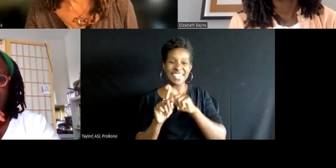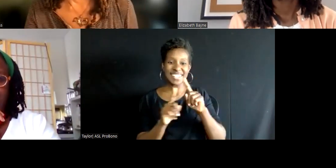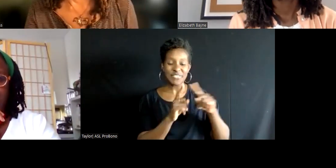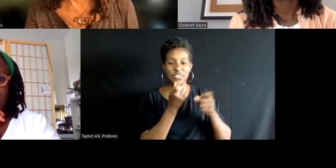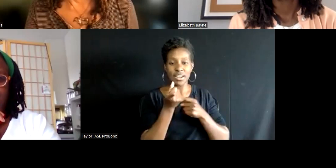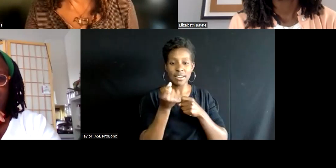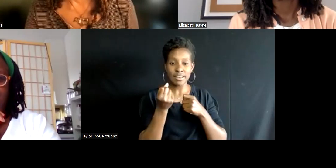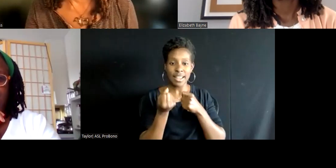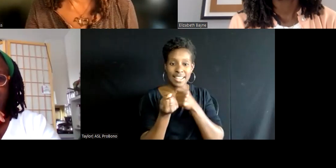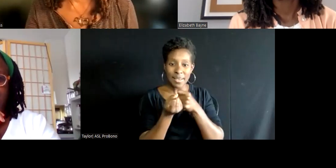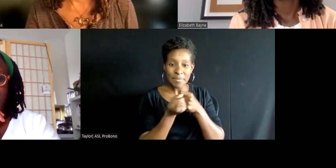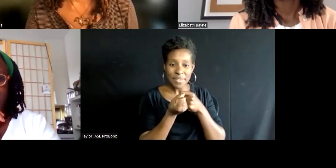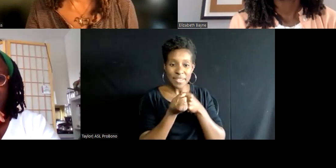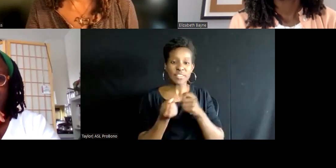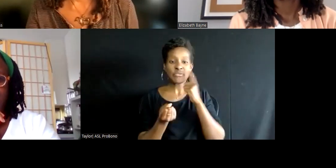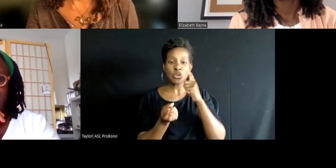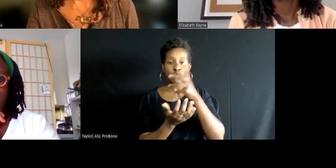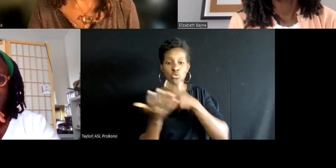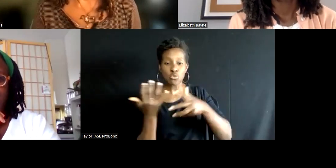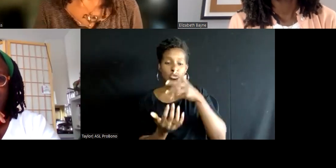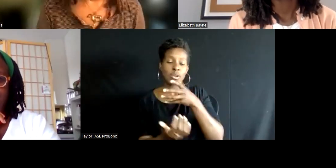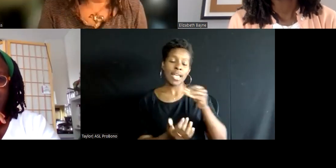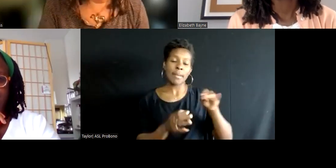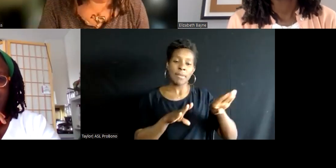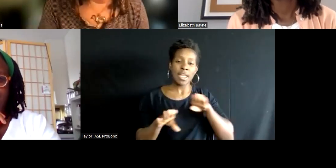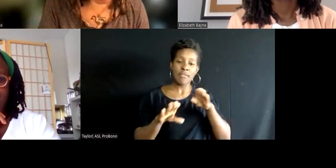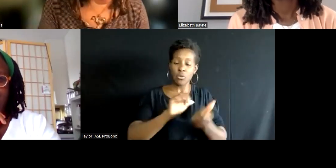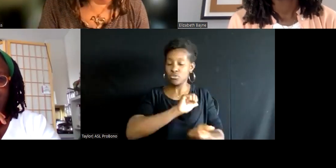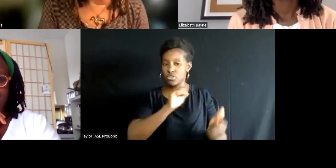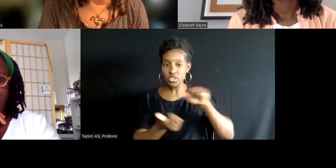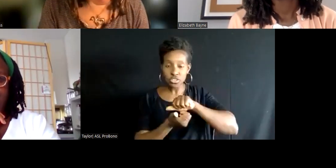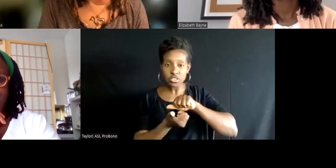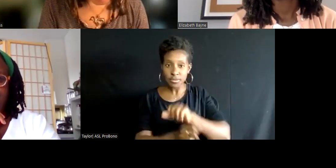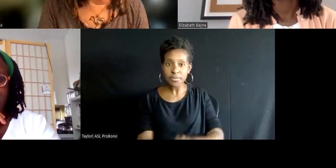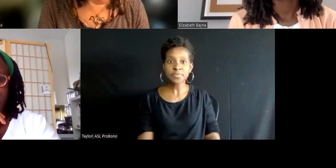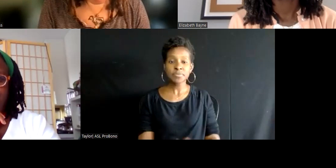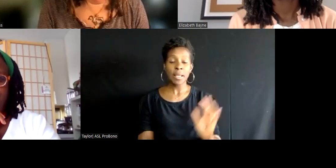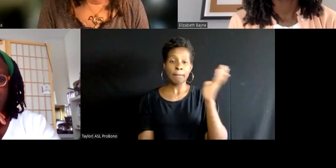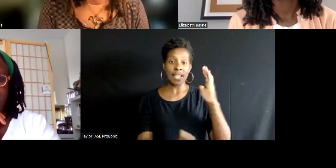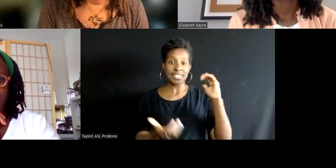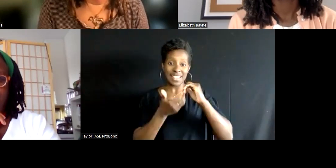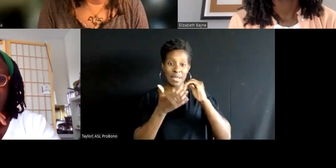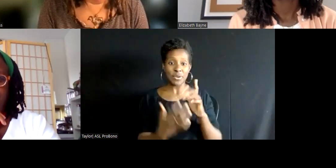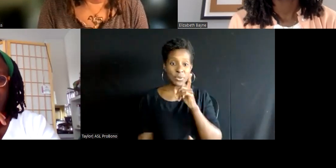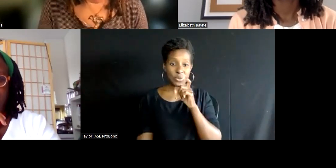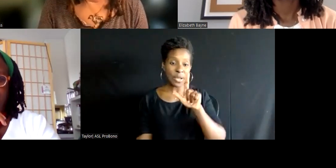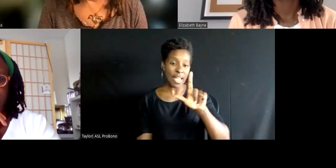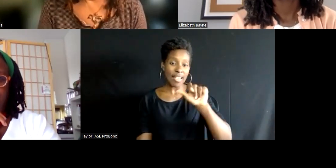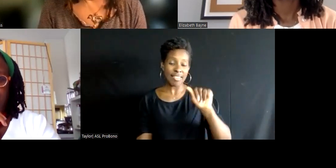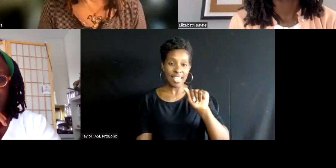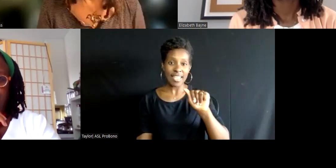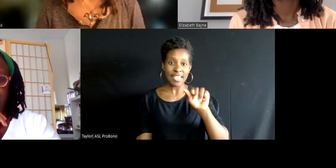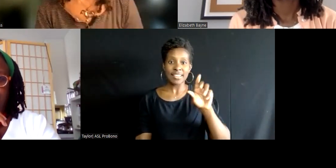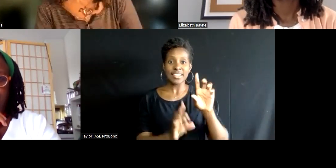inspire social and behavioral change. Past collaborators include the LA County Department of Public